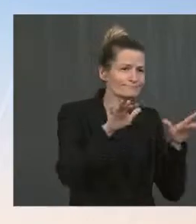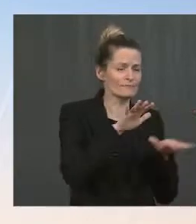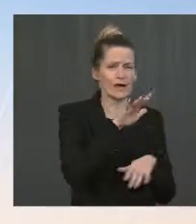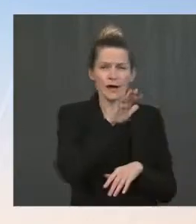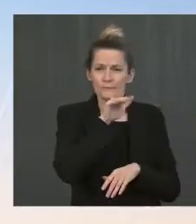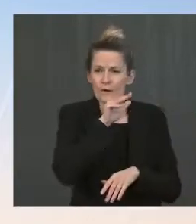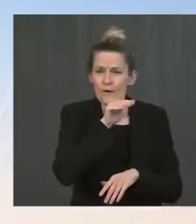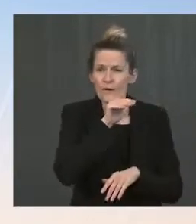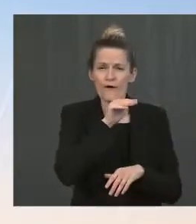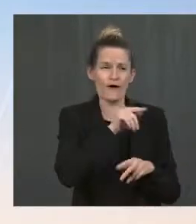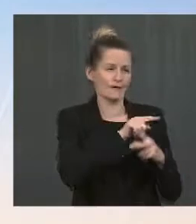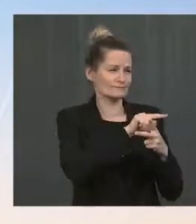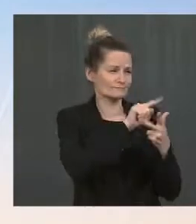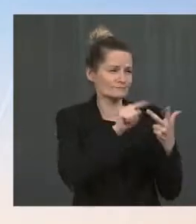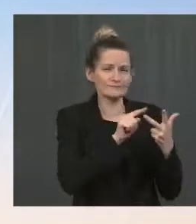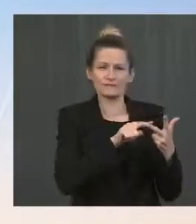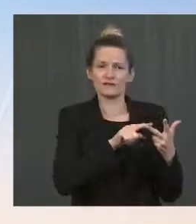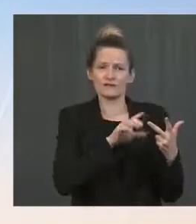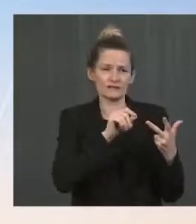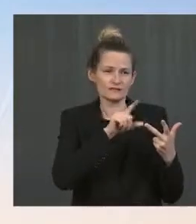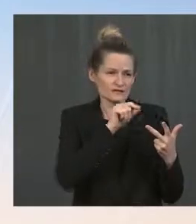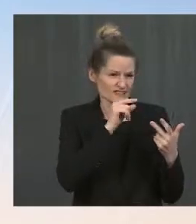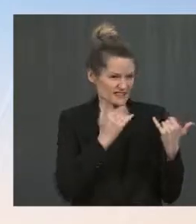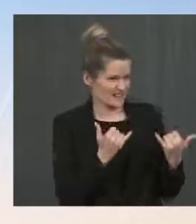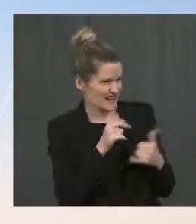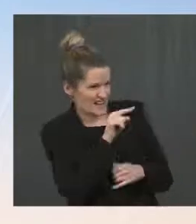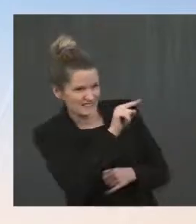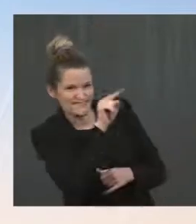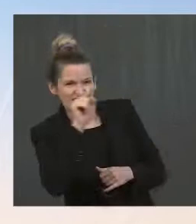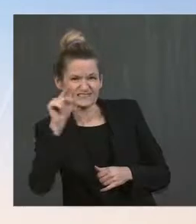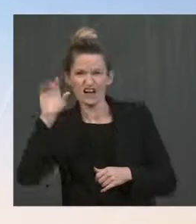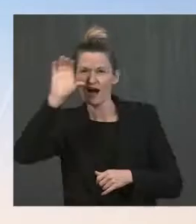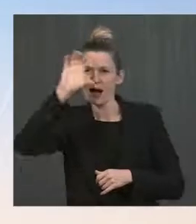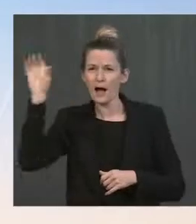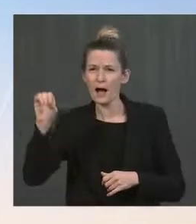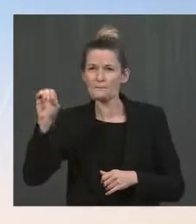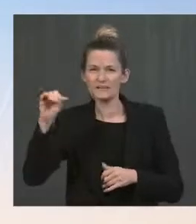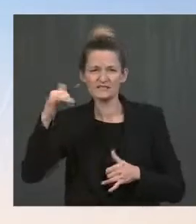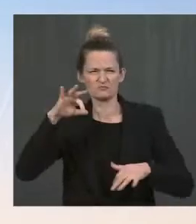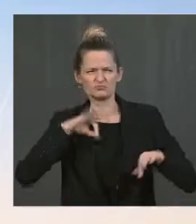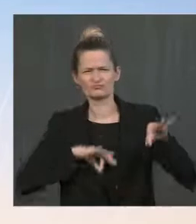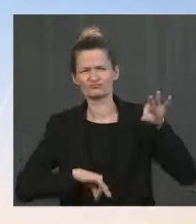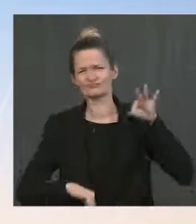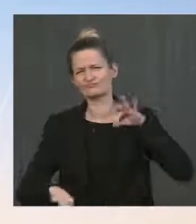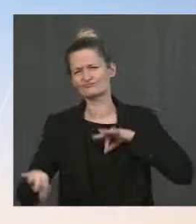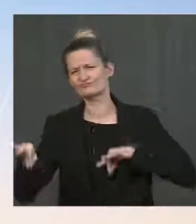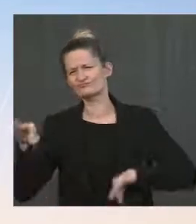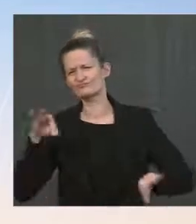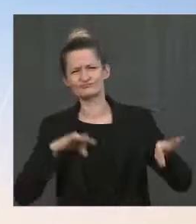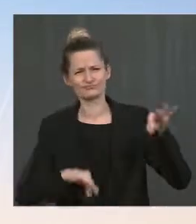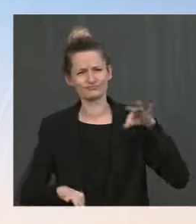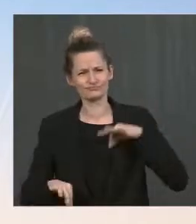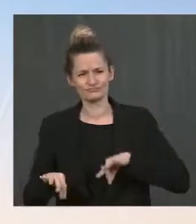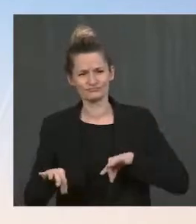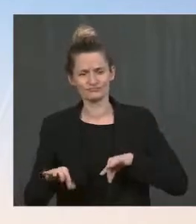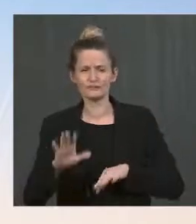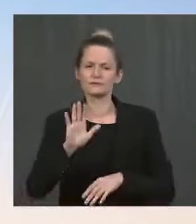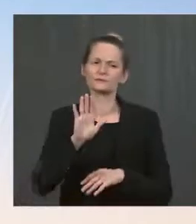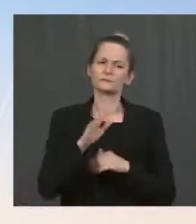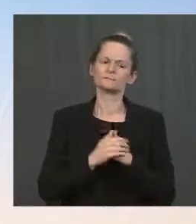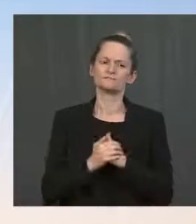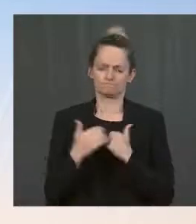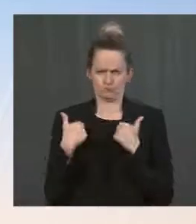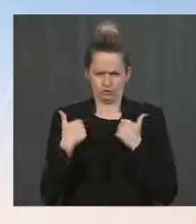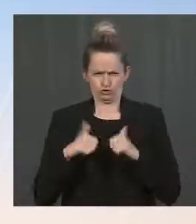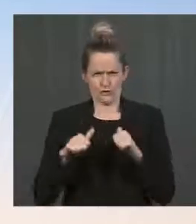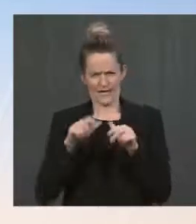fact that there are now record profits or near record profits for those in the middle. So part of this is a function of consolidation and